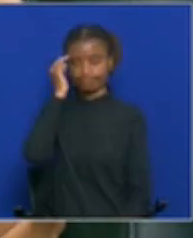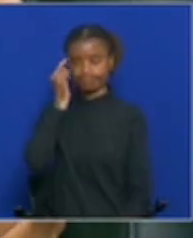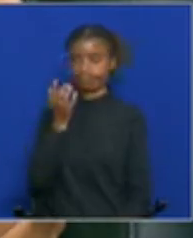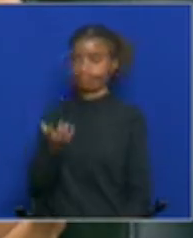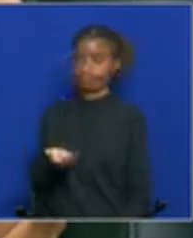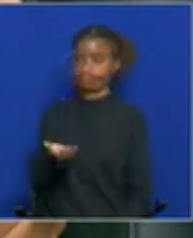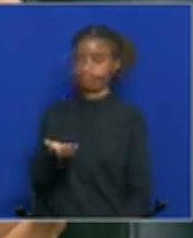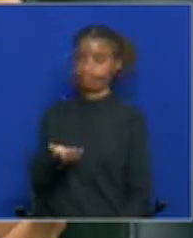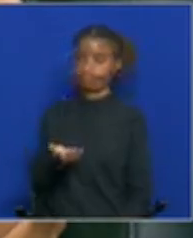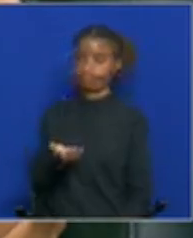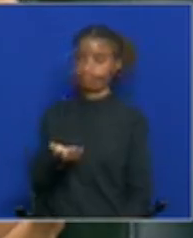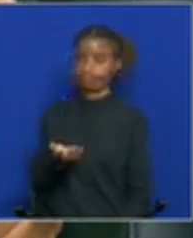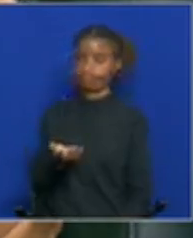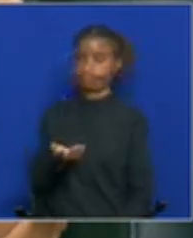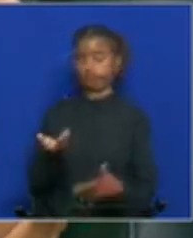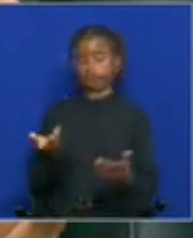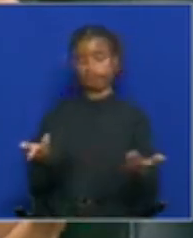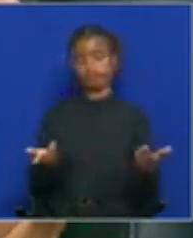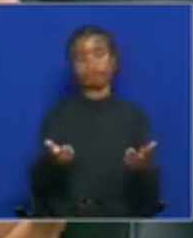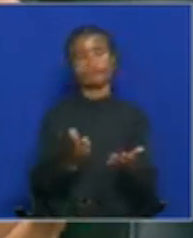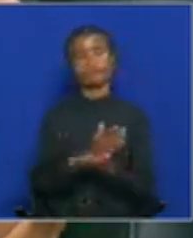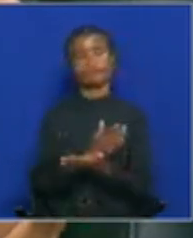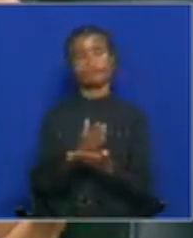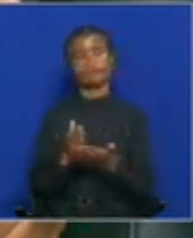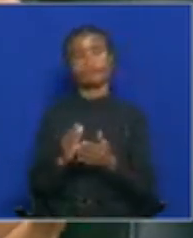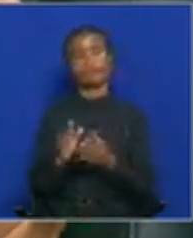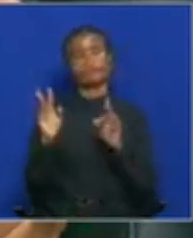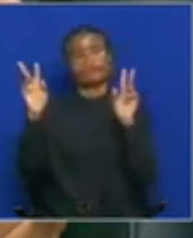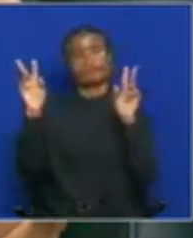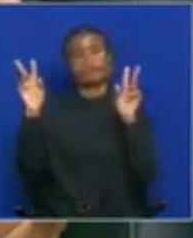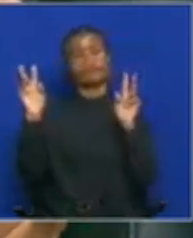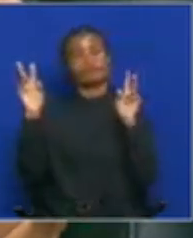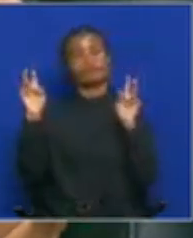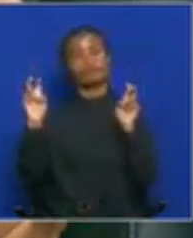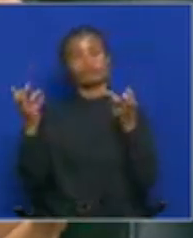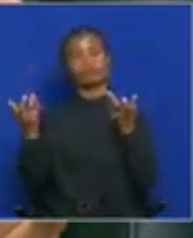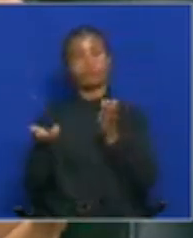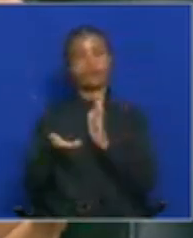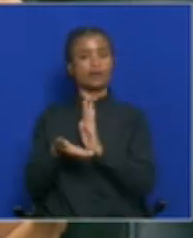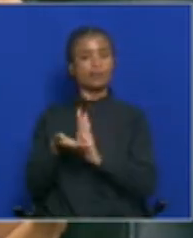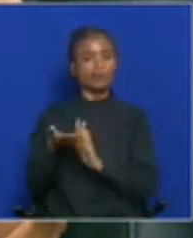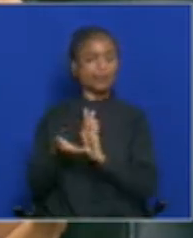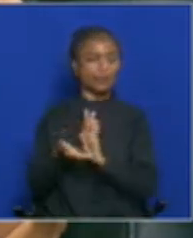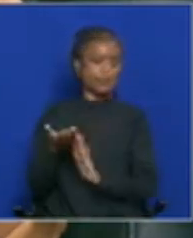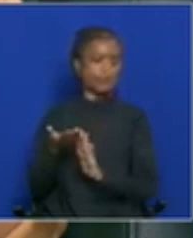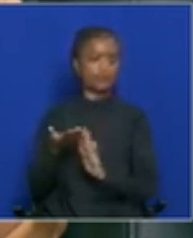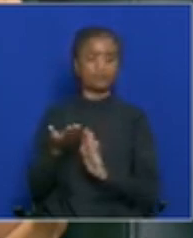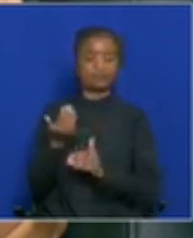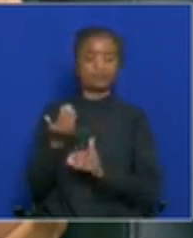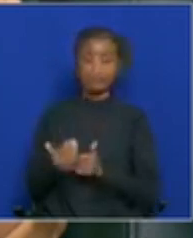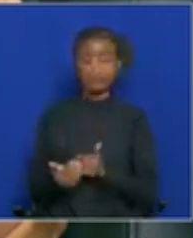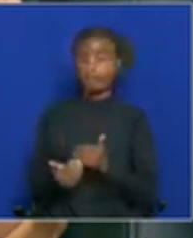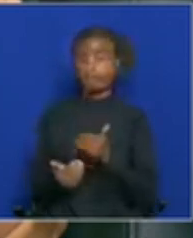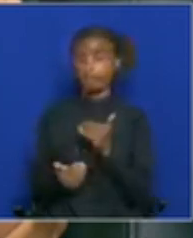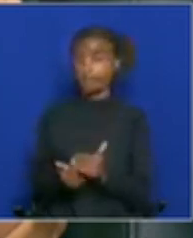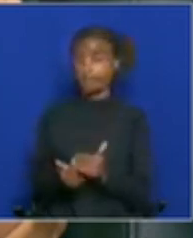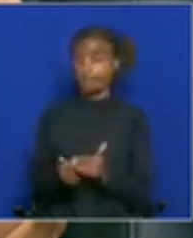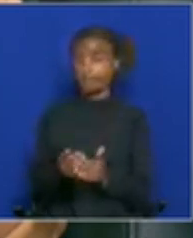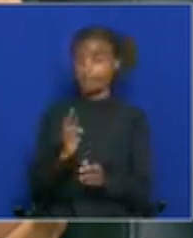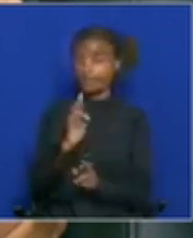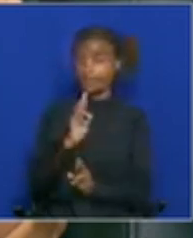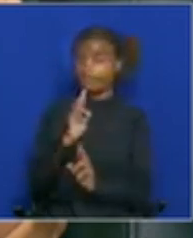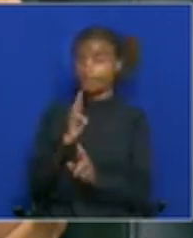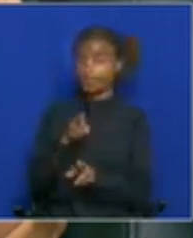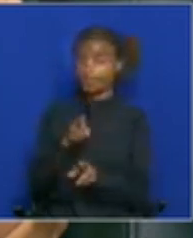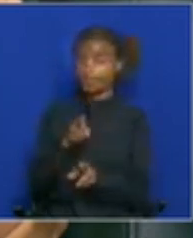matters get reported, updates as investigations are happening? Have you come across where, as a